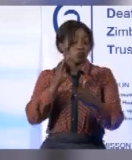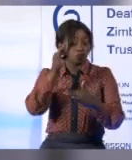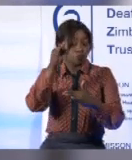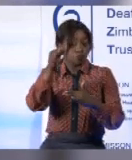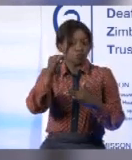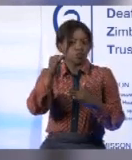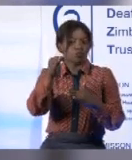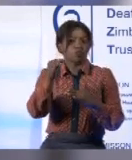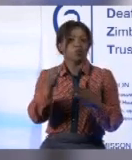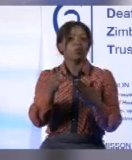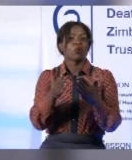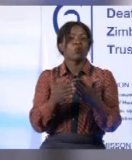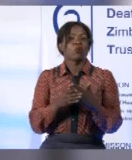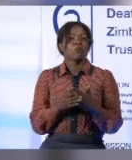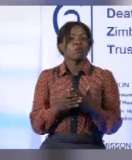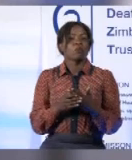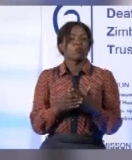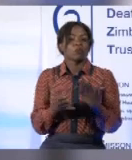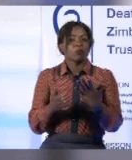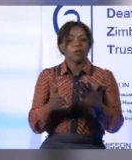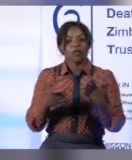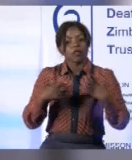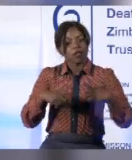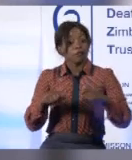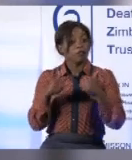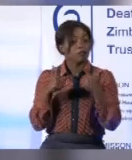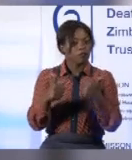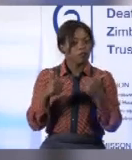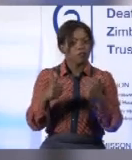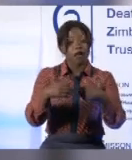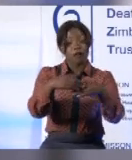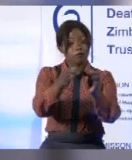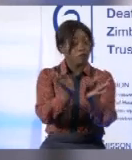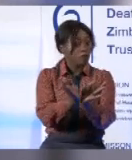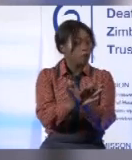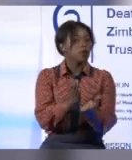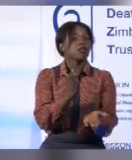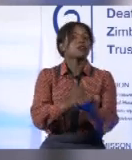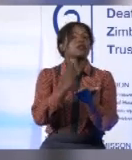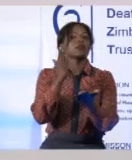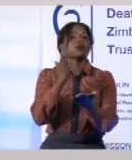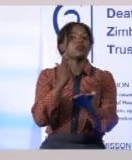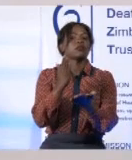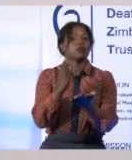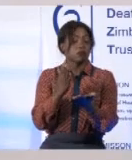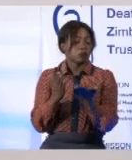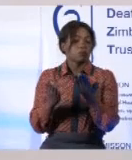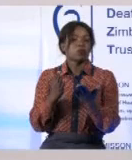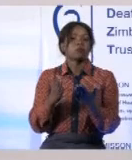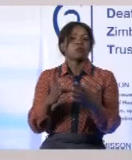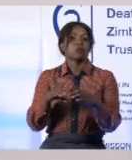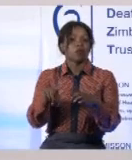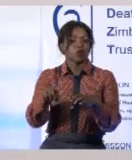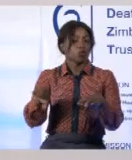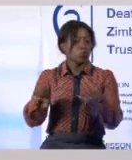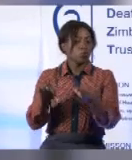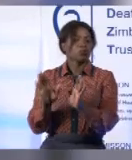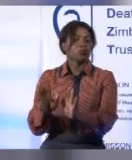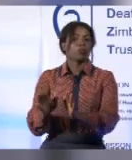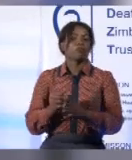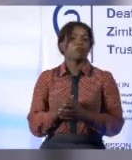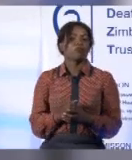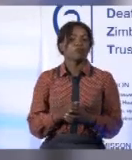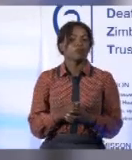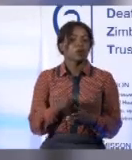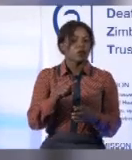There's a period that I think when things are well, I will have a family and I'll be settled. So do you live with your parents? No,